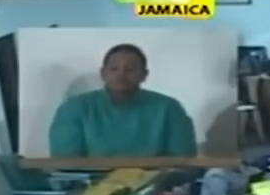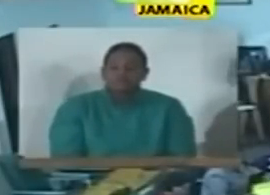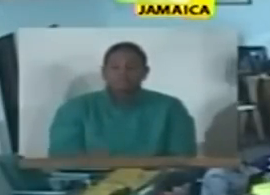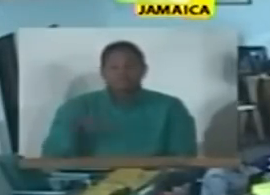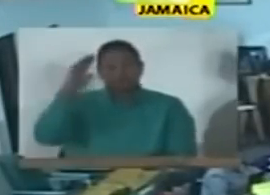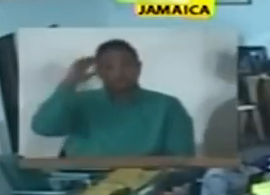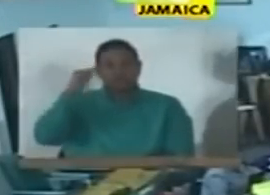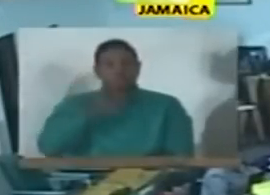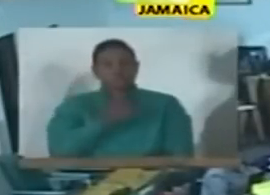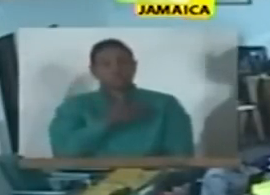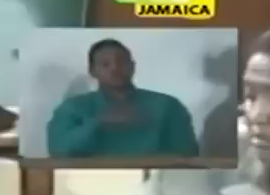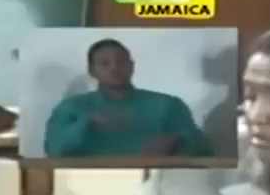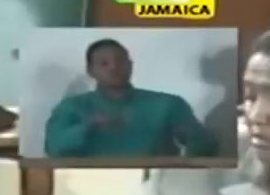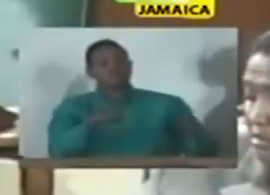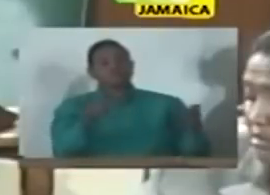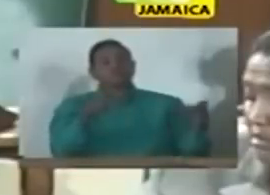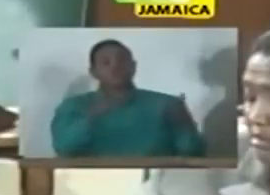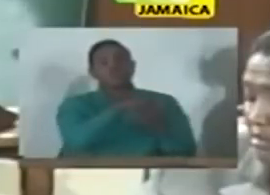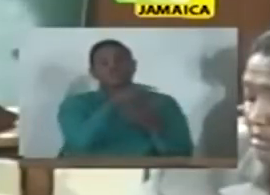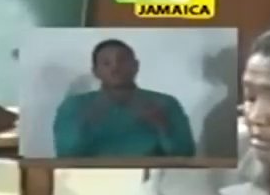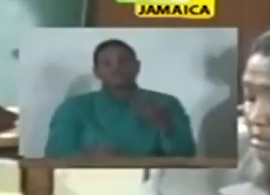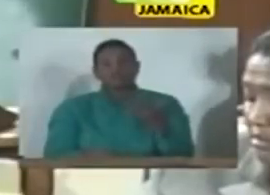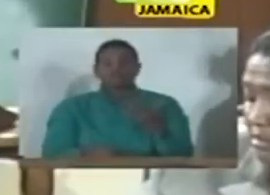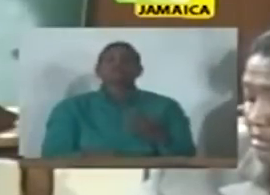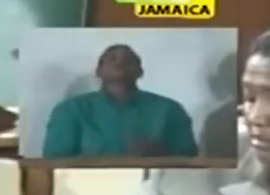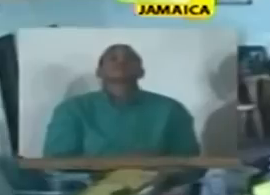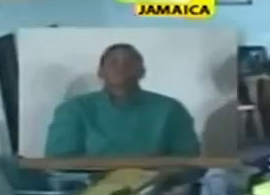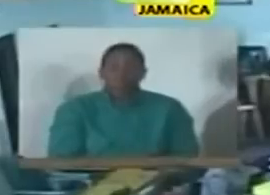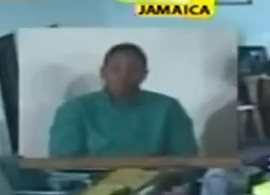Mr. President, I signify my willingness to take charge of the bill.